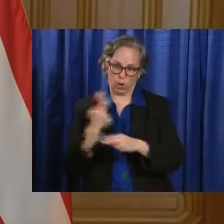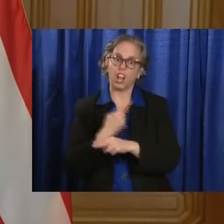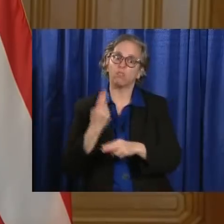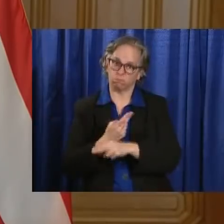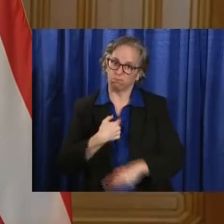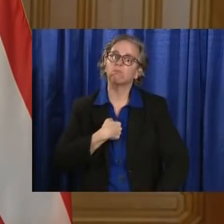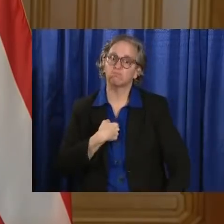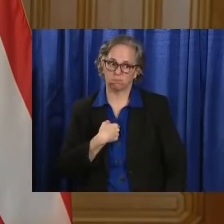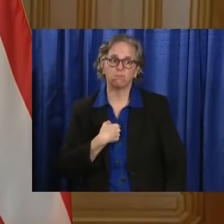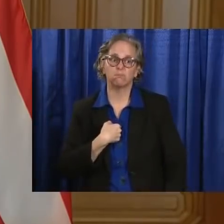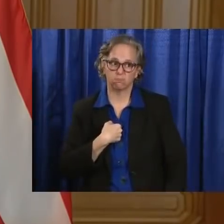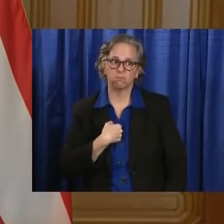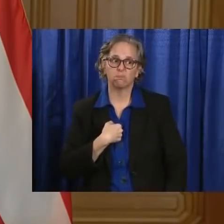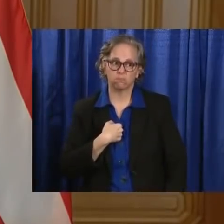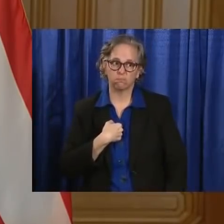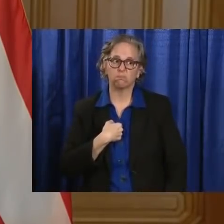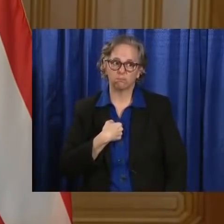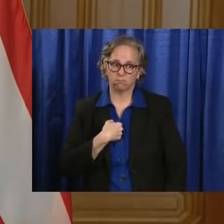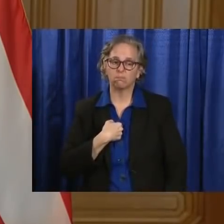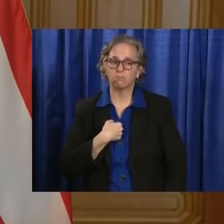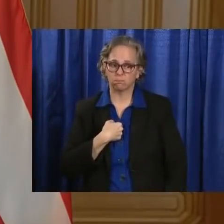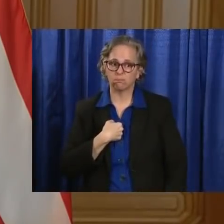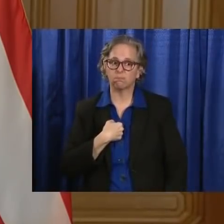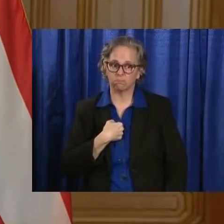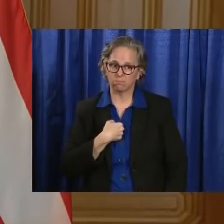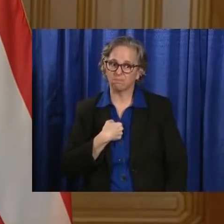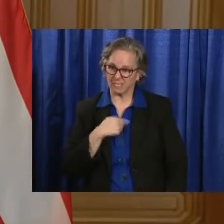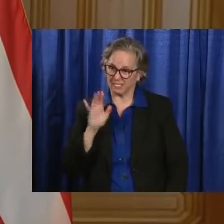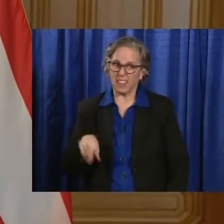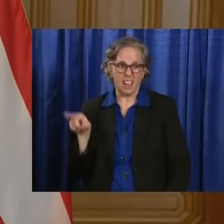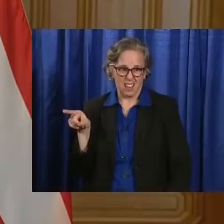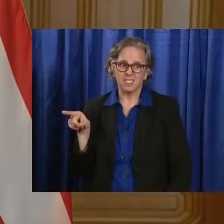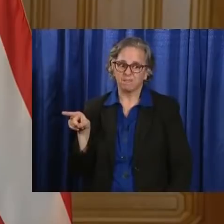some other ones that she's made. But you can see